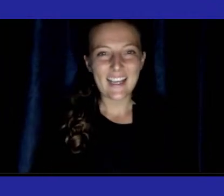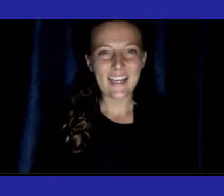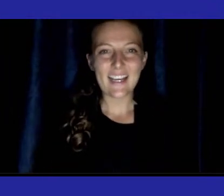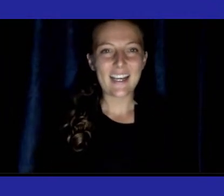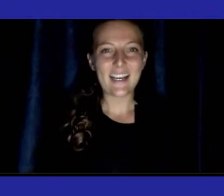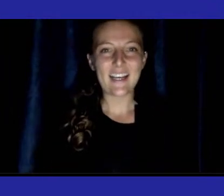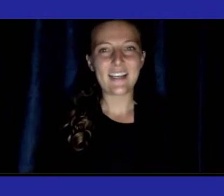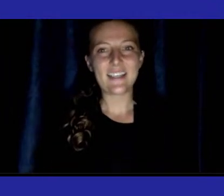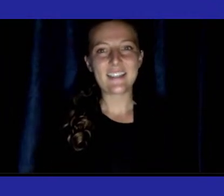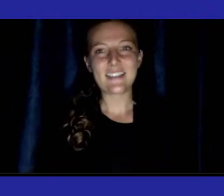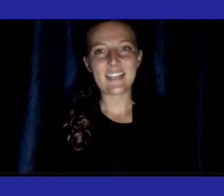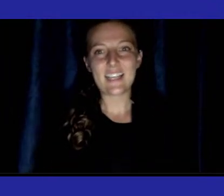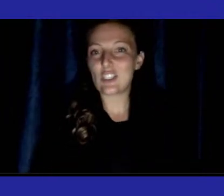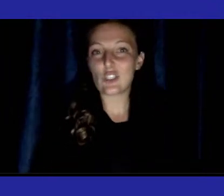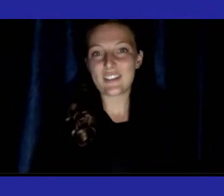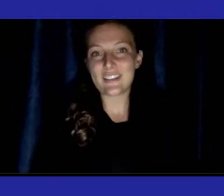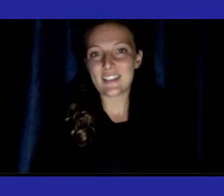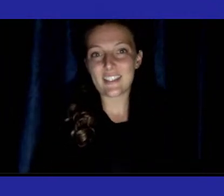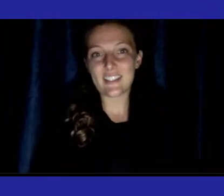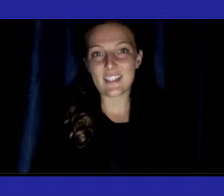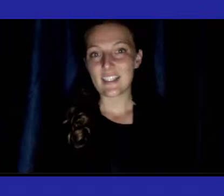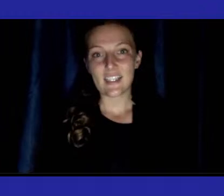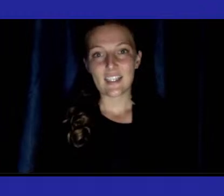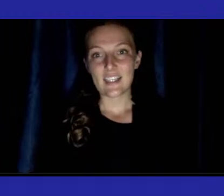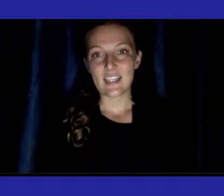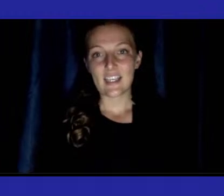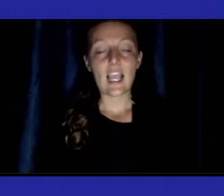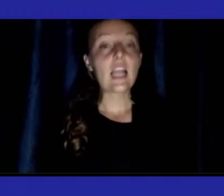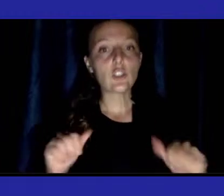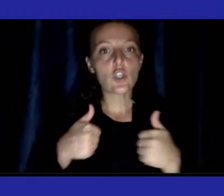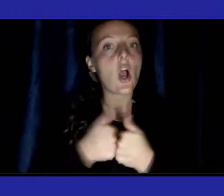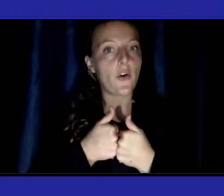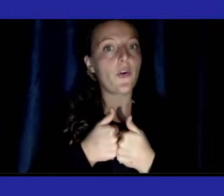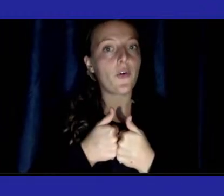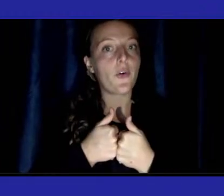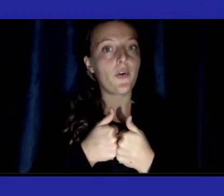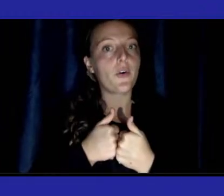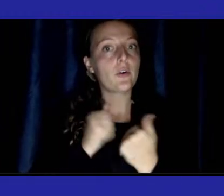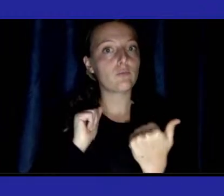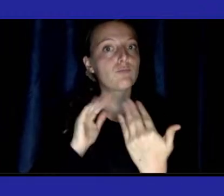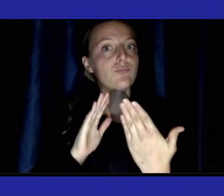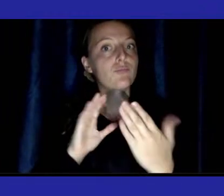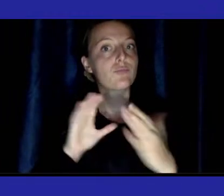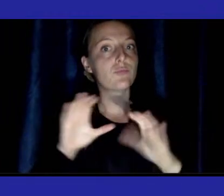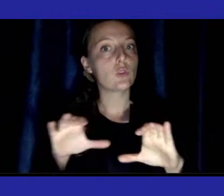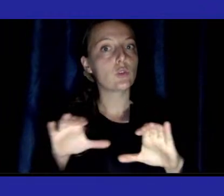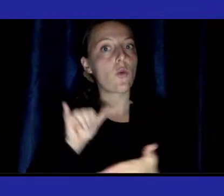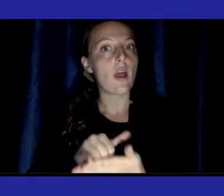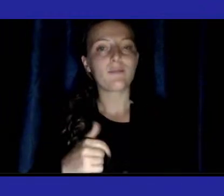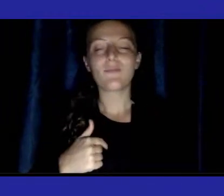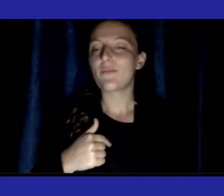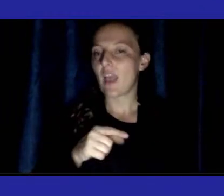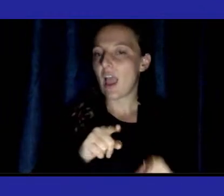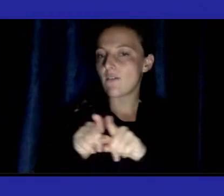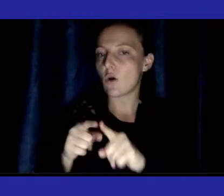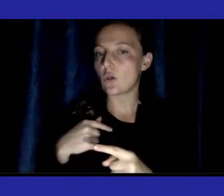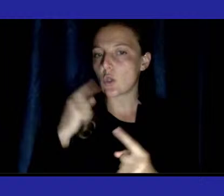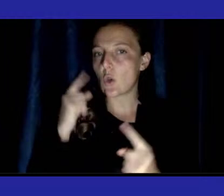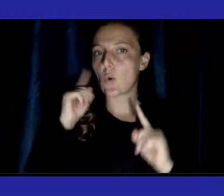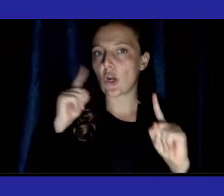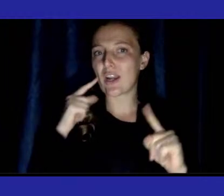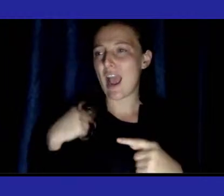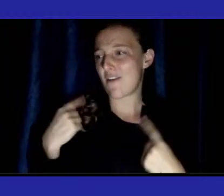Right. I've also- it's just hard to do. I've also heard, right, I've been seeing this patient for 10 years,